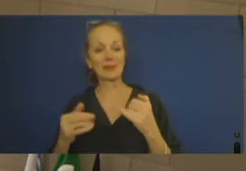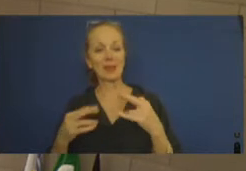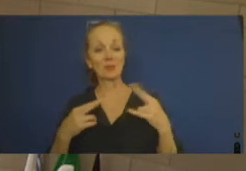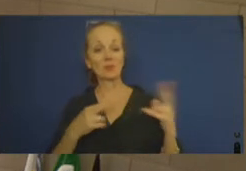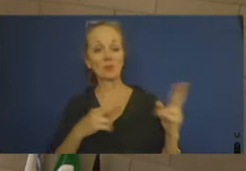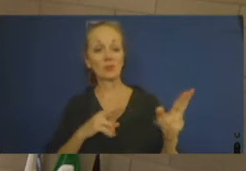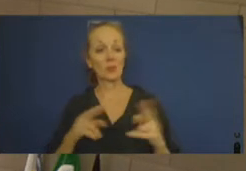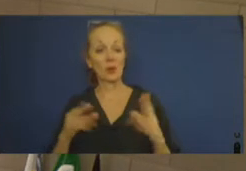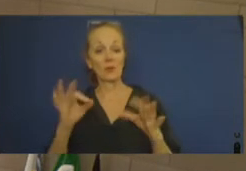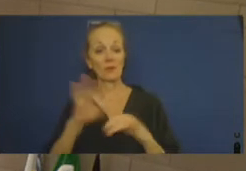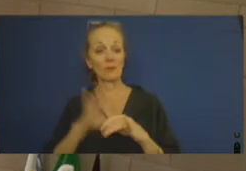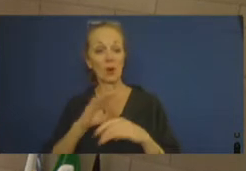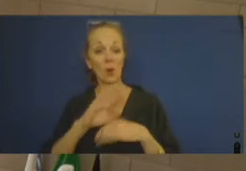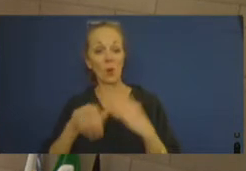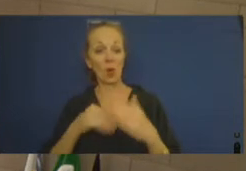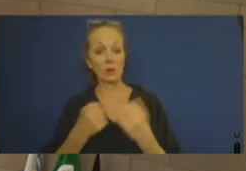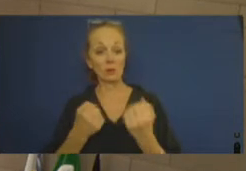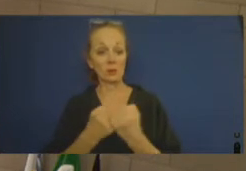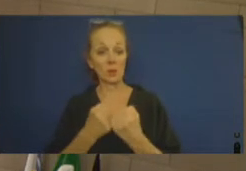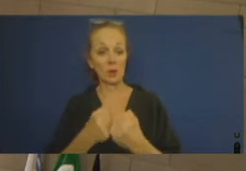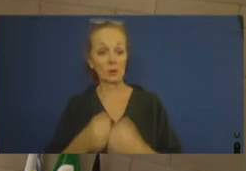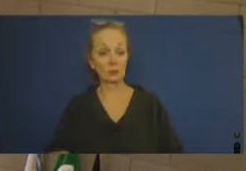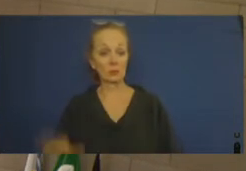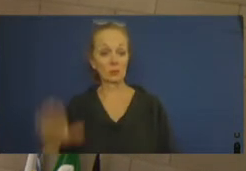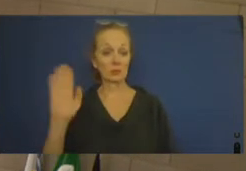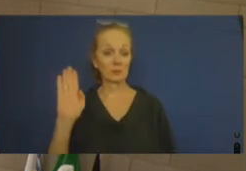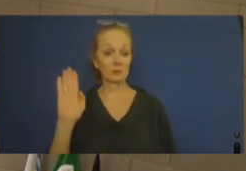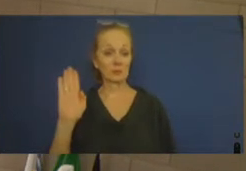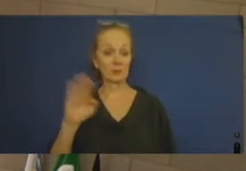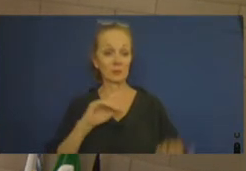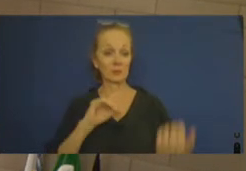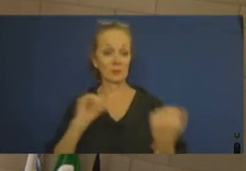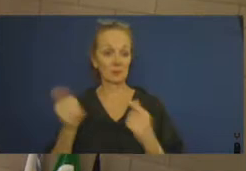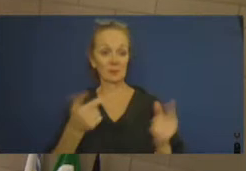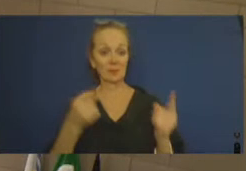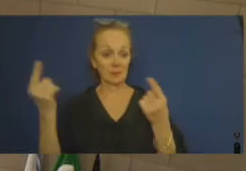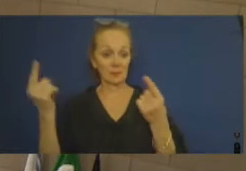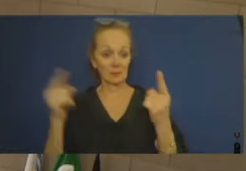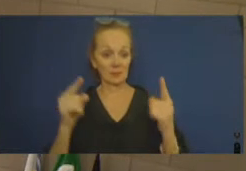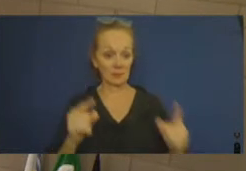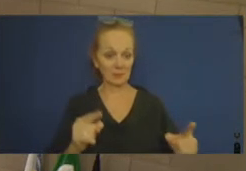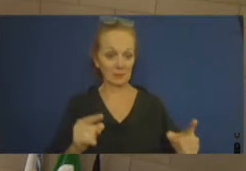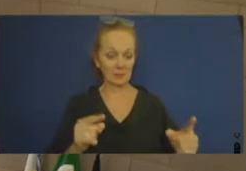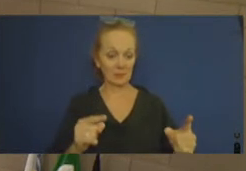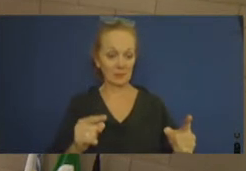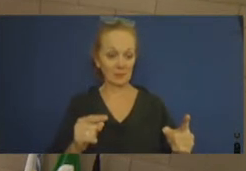favor of that motion, please raise your hand. That's unanimous. Thank you very much. All right,